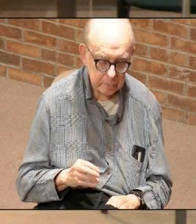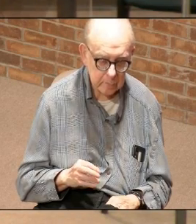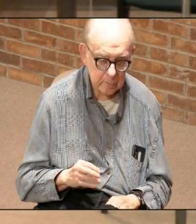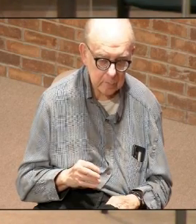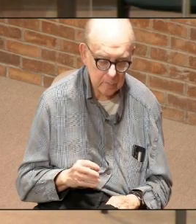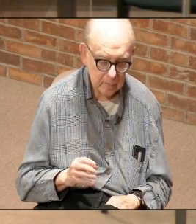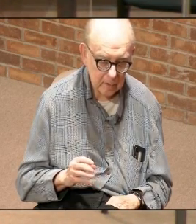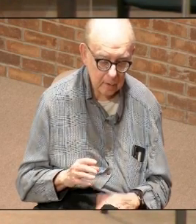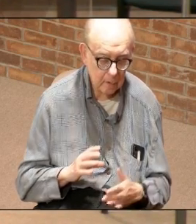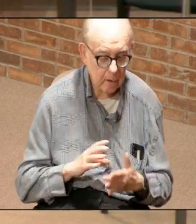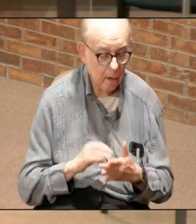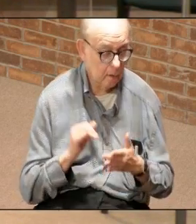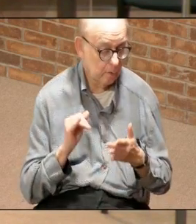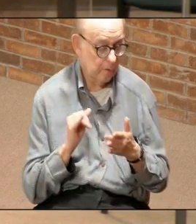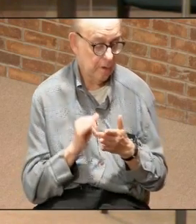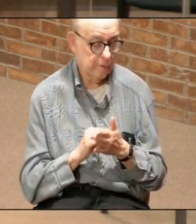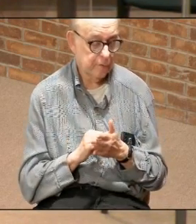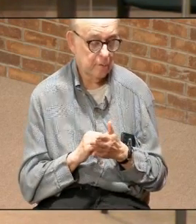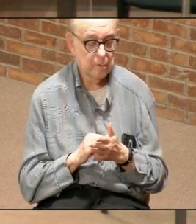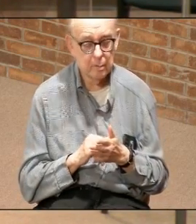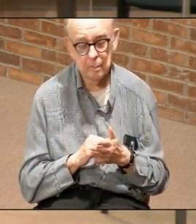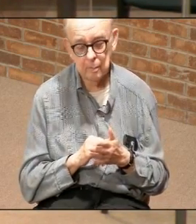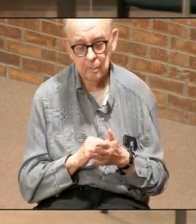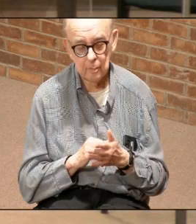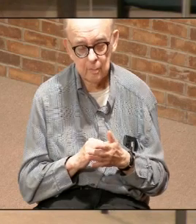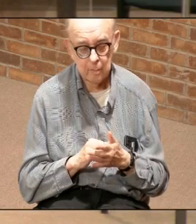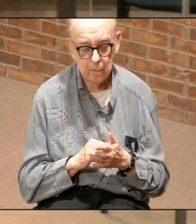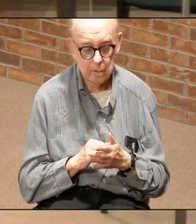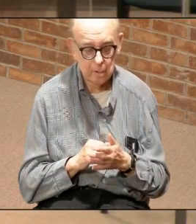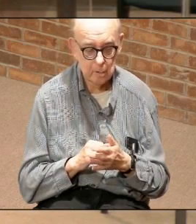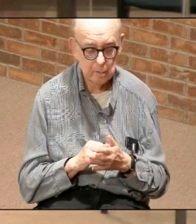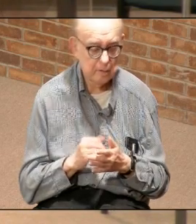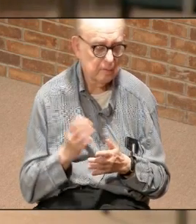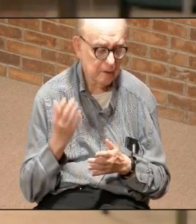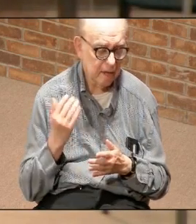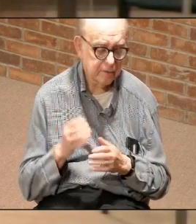and I found out this a long time ago.